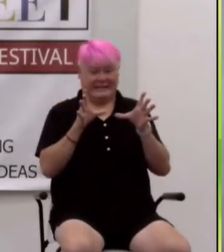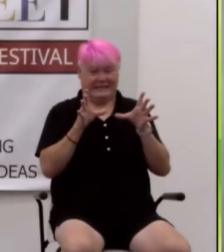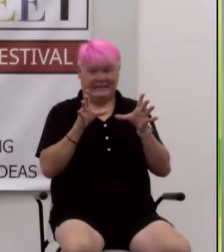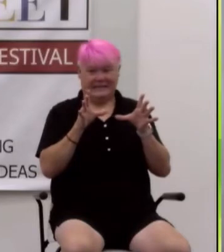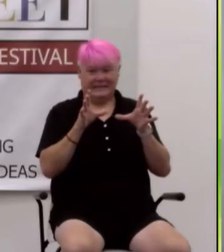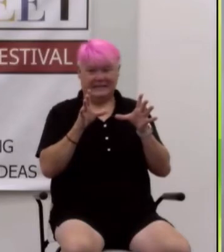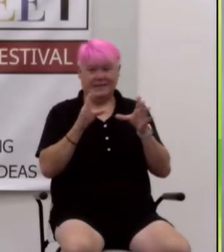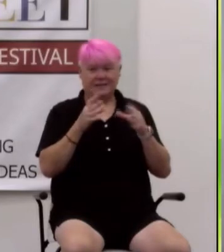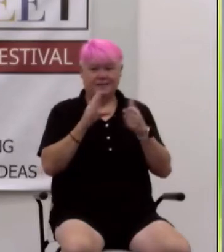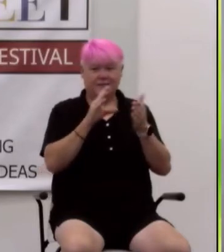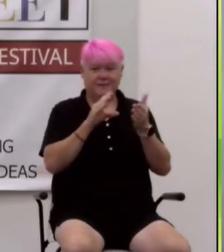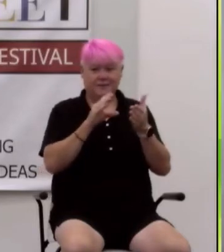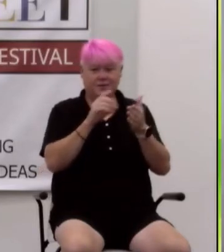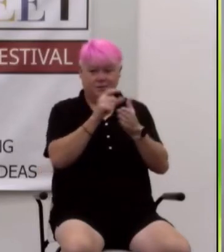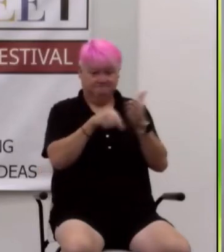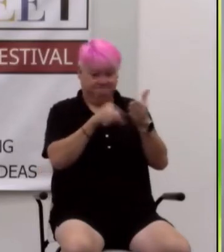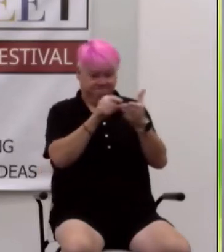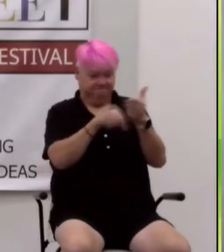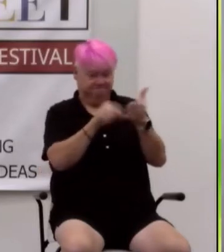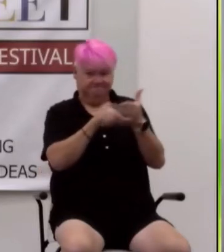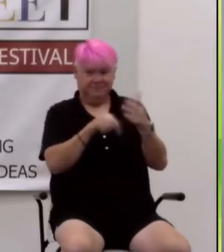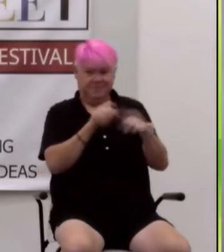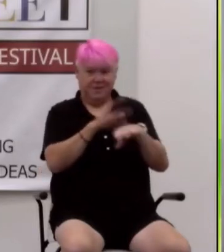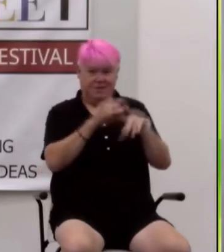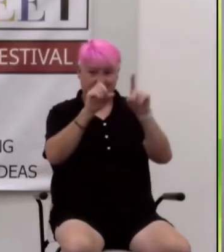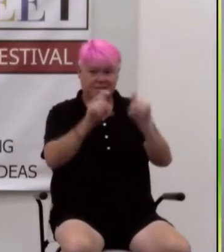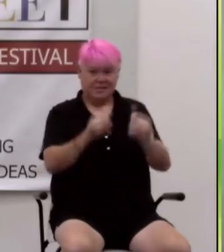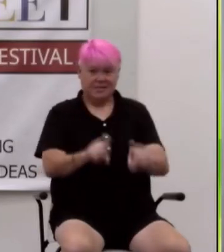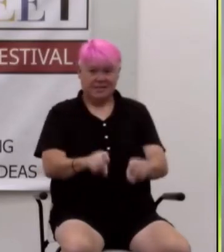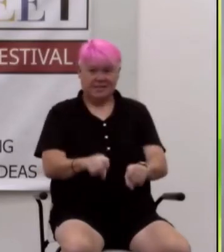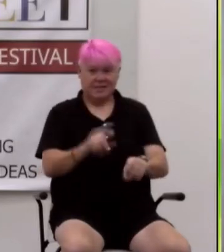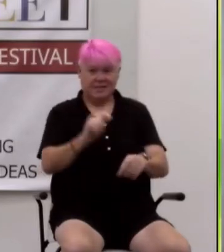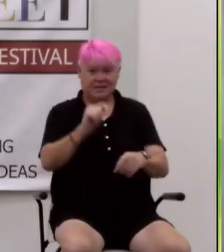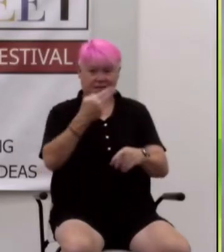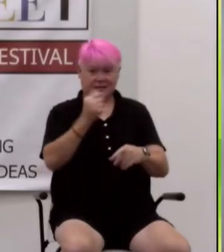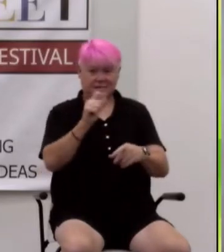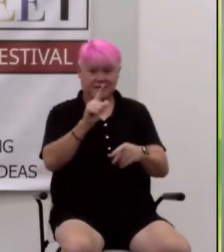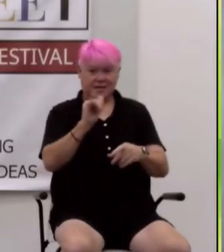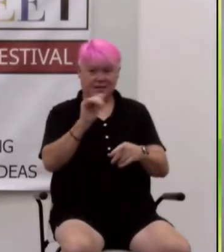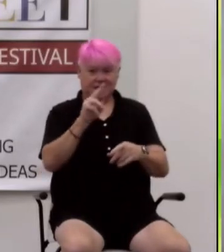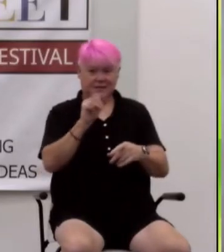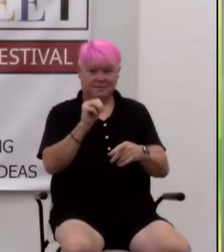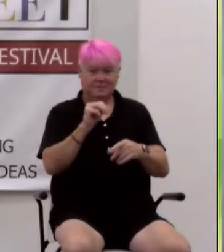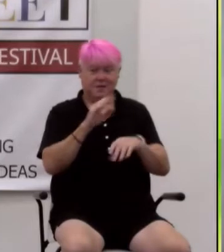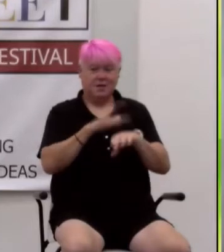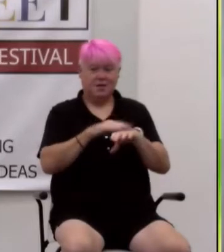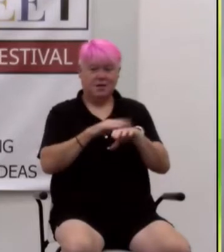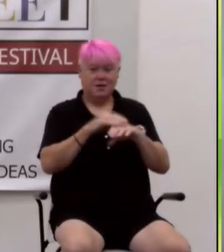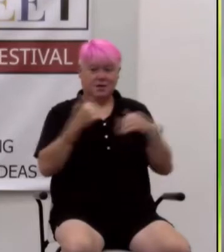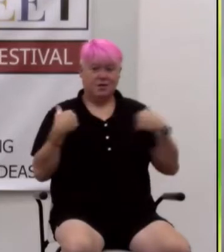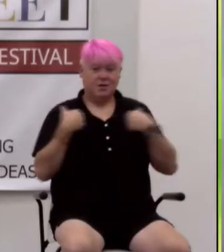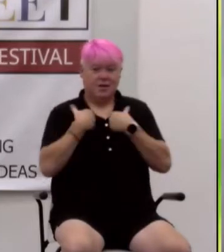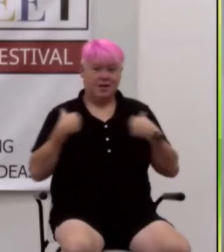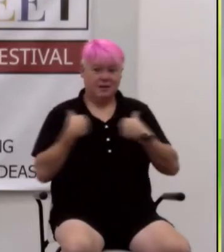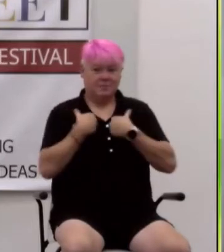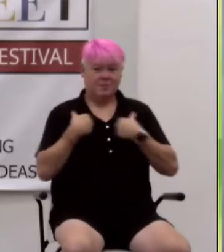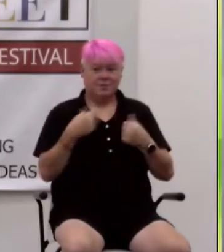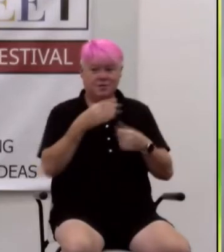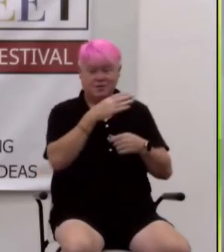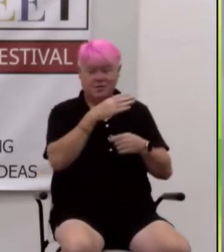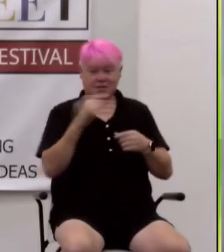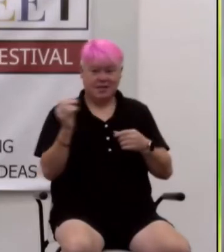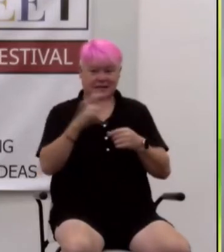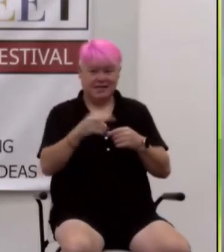articles, medical articles on testing thallium on animals, and sort of historical